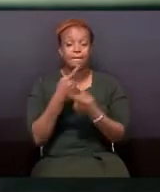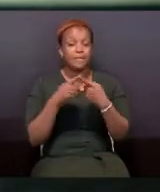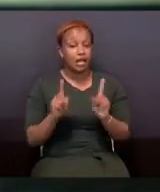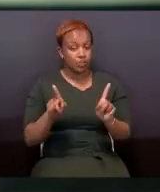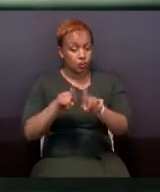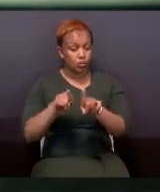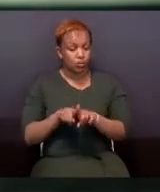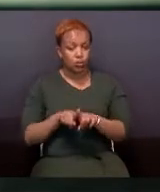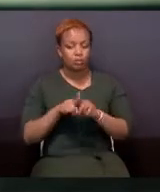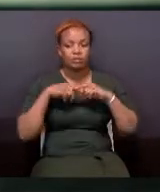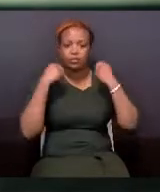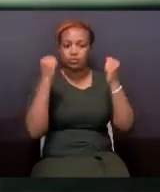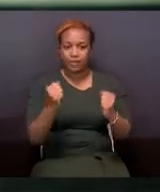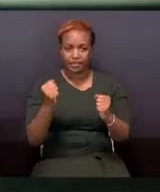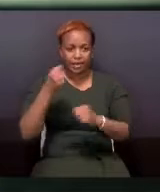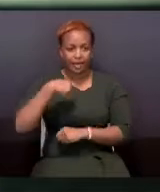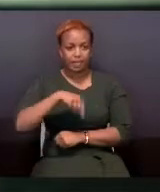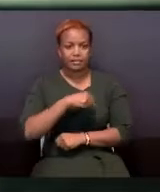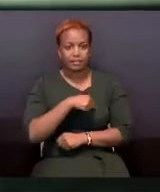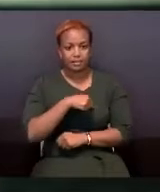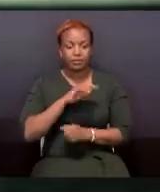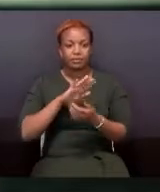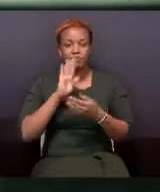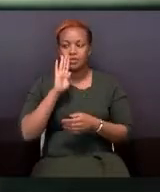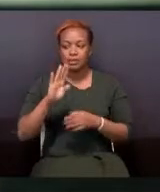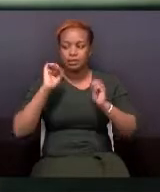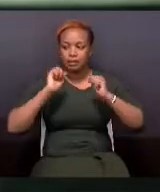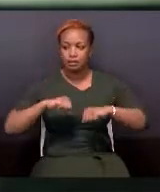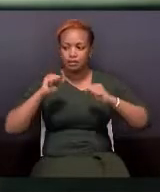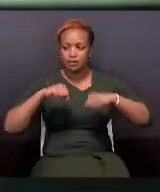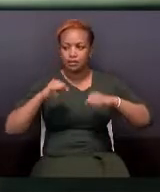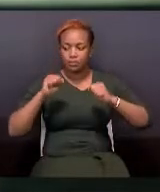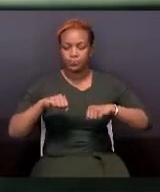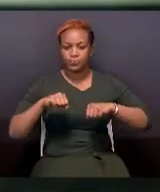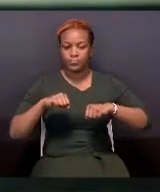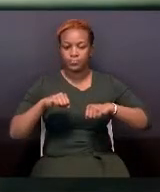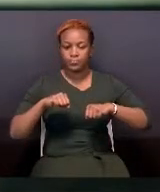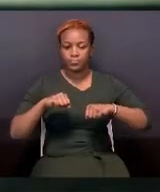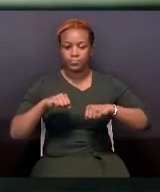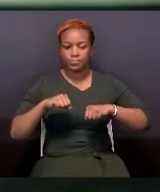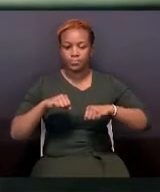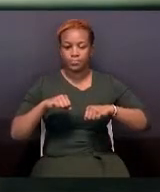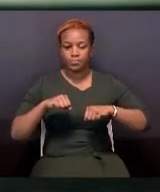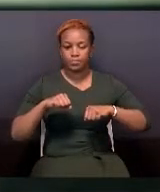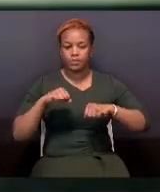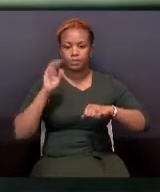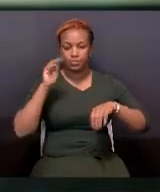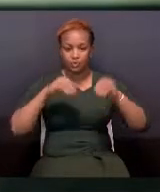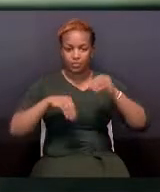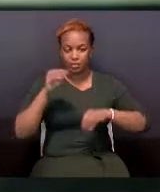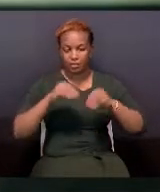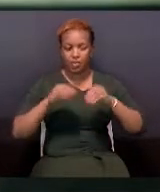also strengthen us to be able to contribute to what